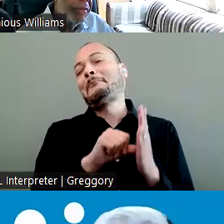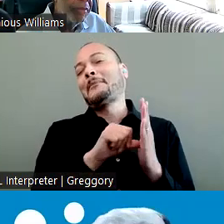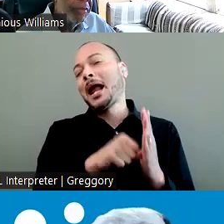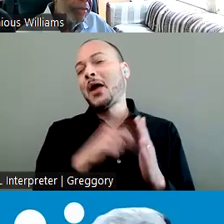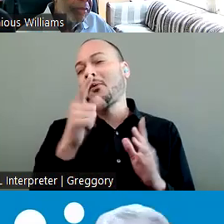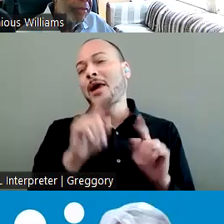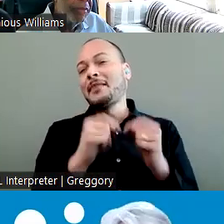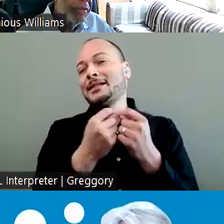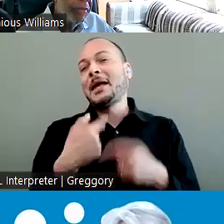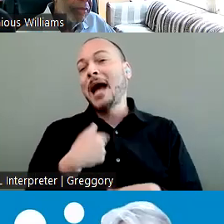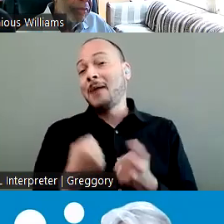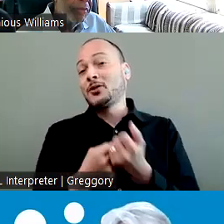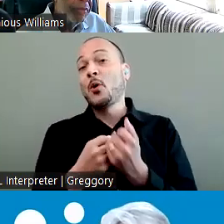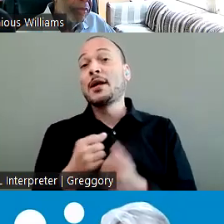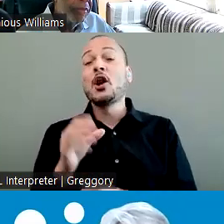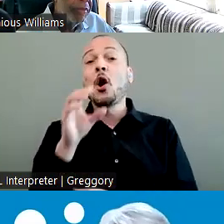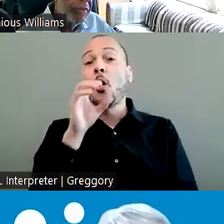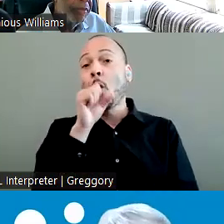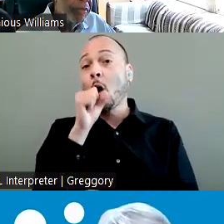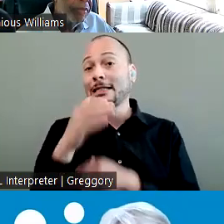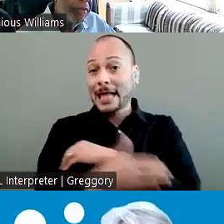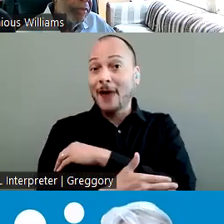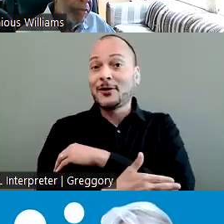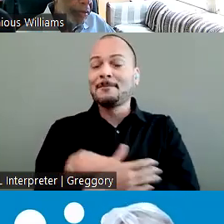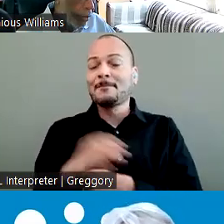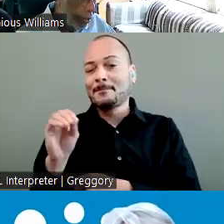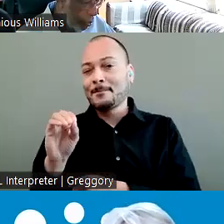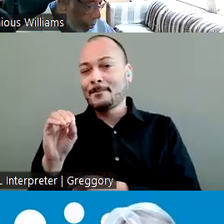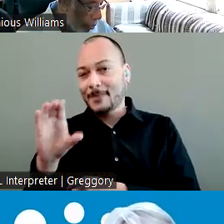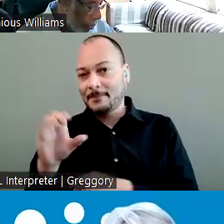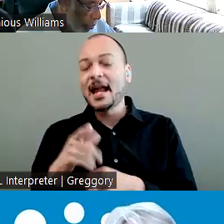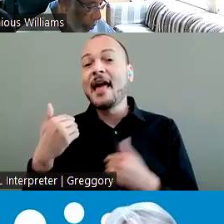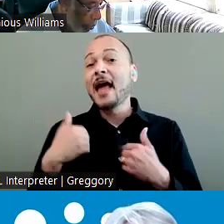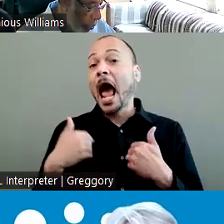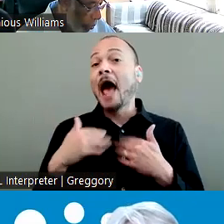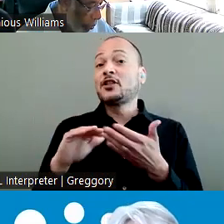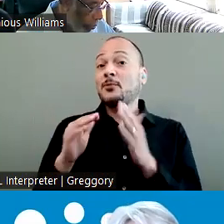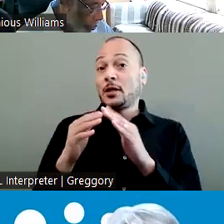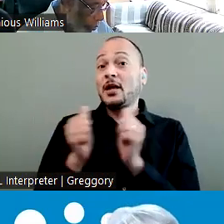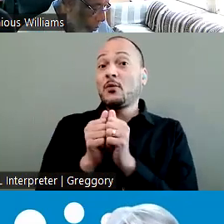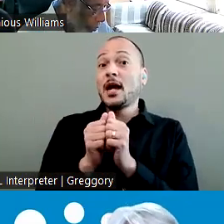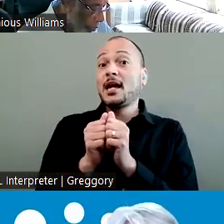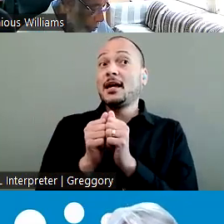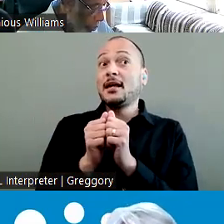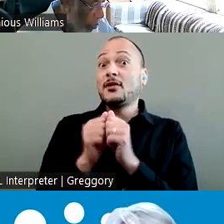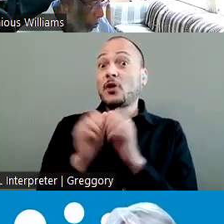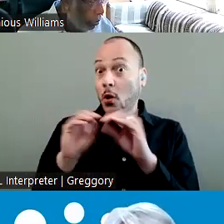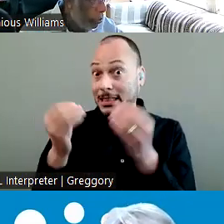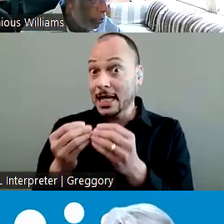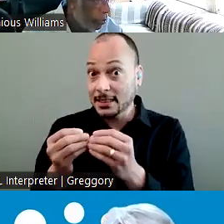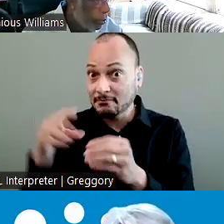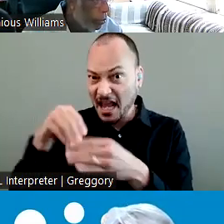that I'm supporting, Orange County. They had a meeting with some community organizations, and the